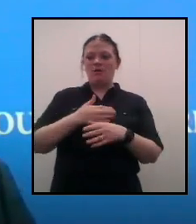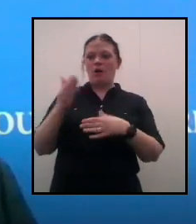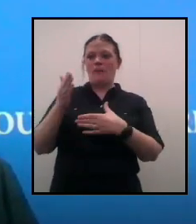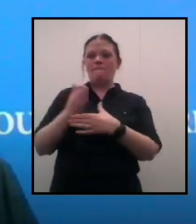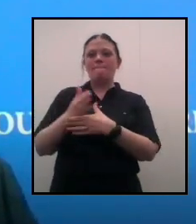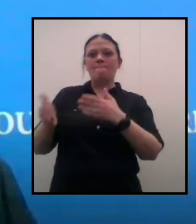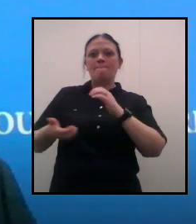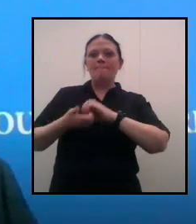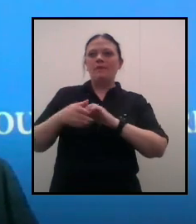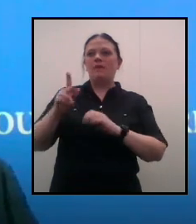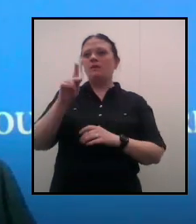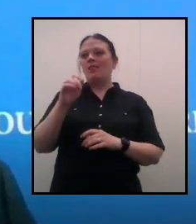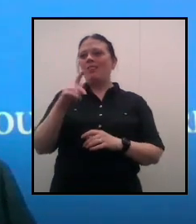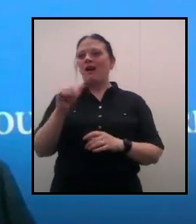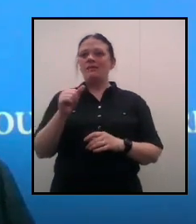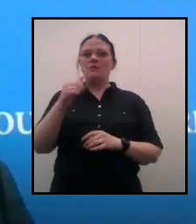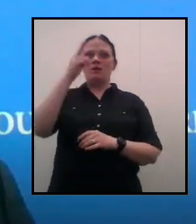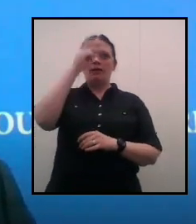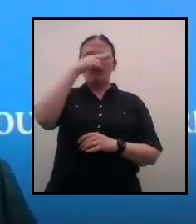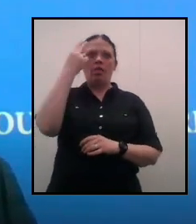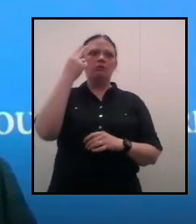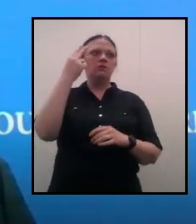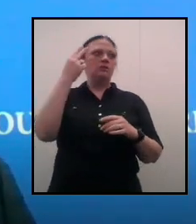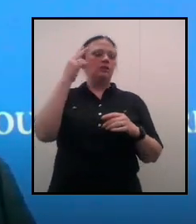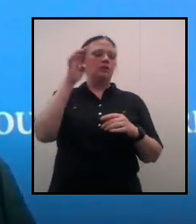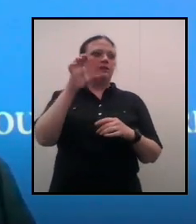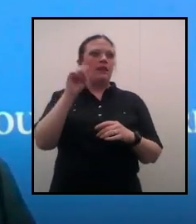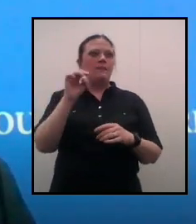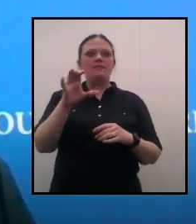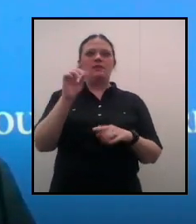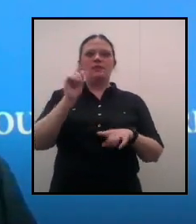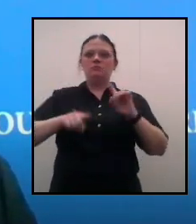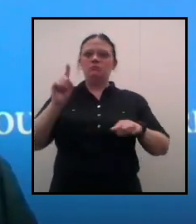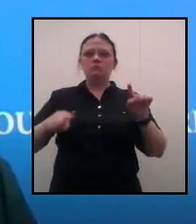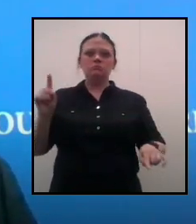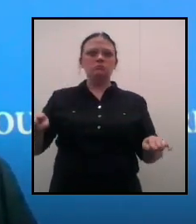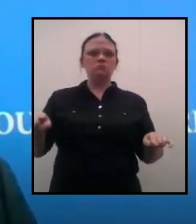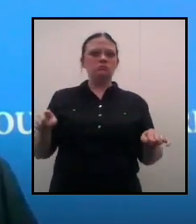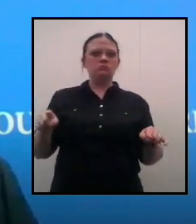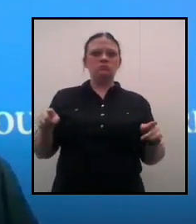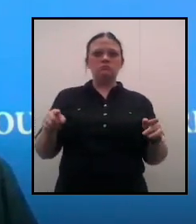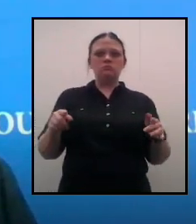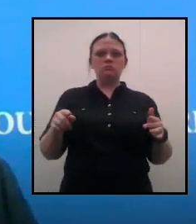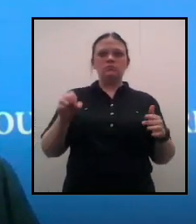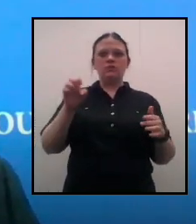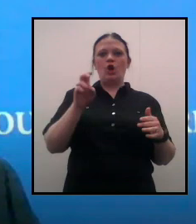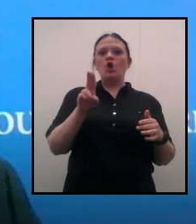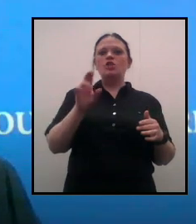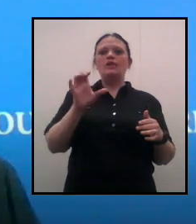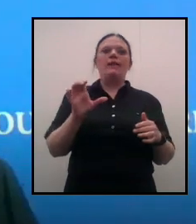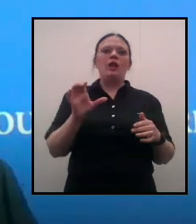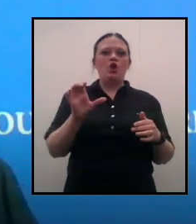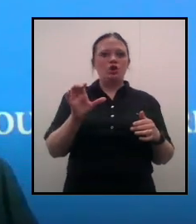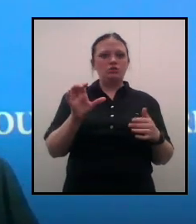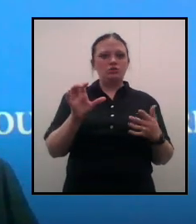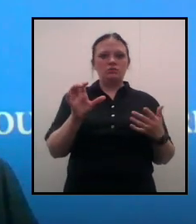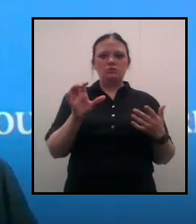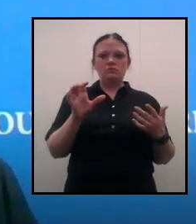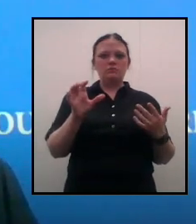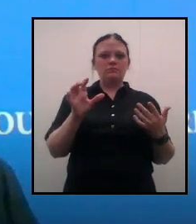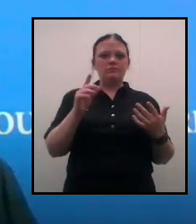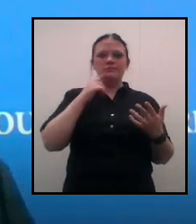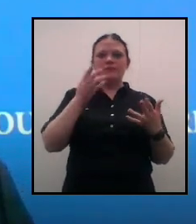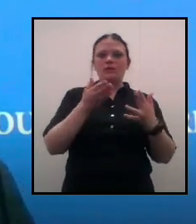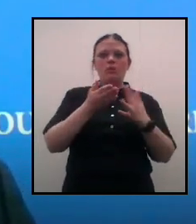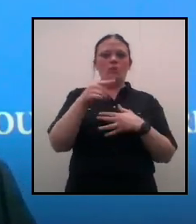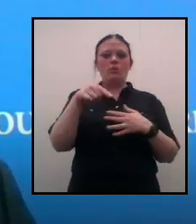Health, Catholic Health, ECMC, as well as the various urgent cares that are out there that are going